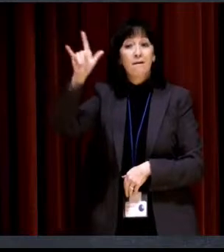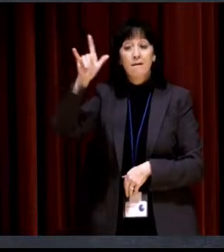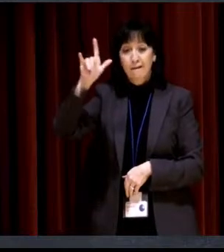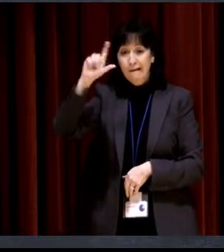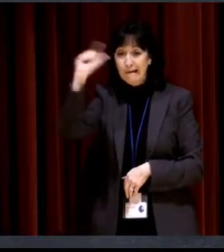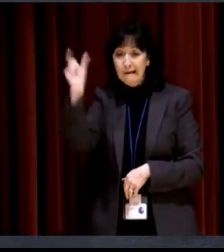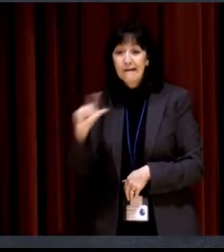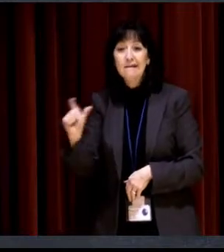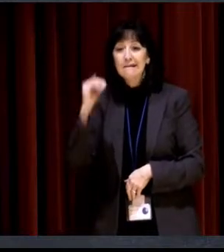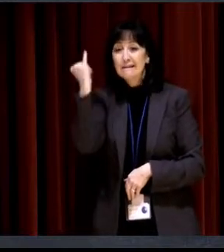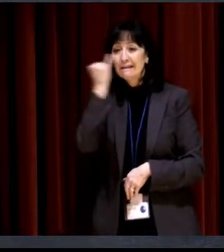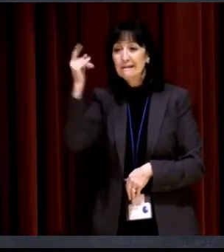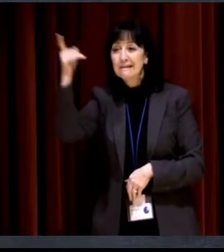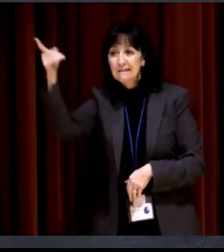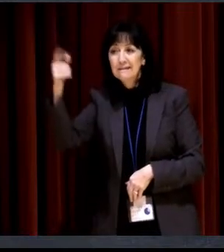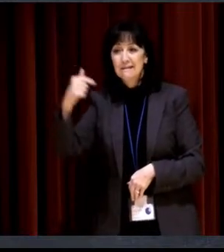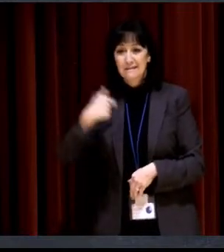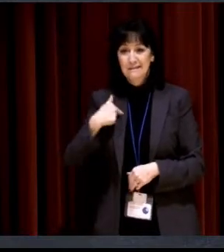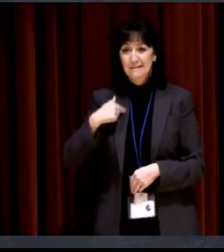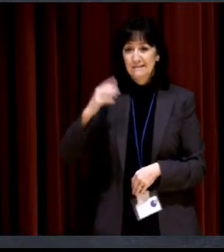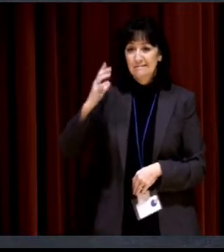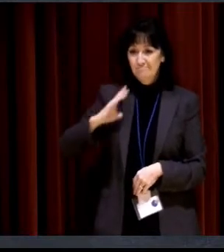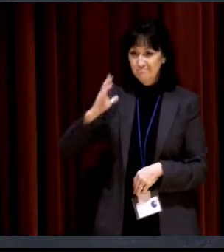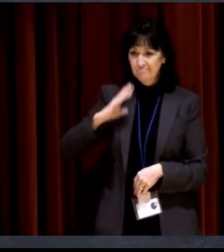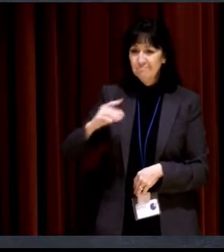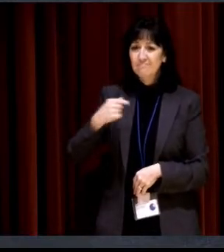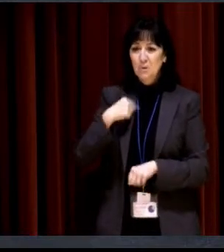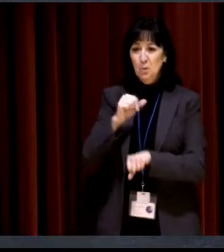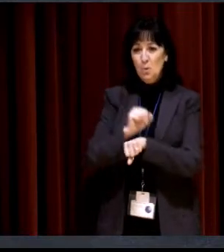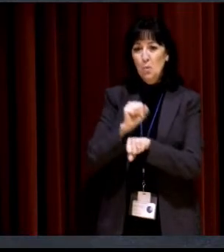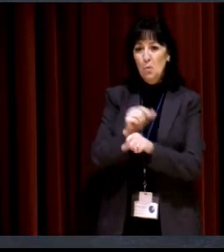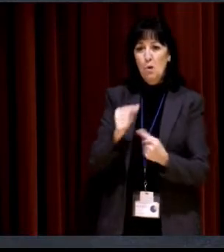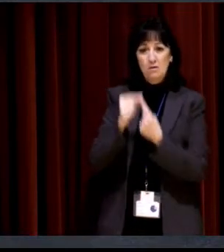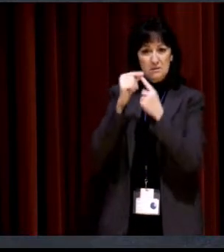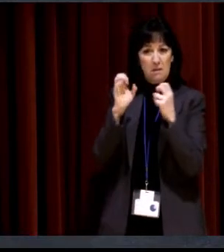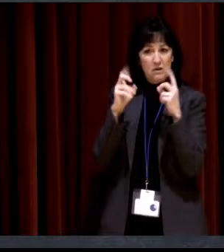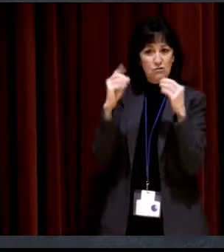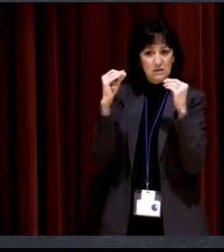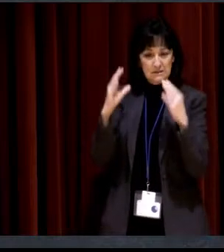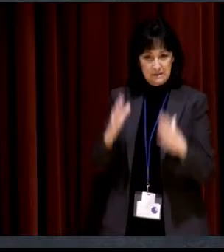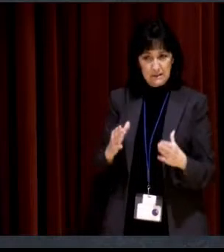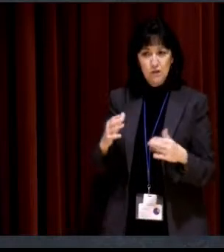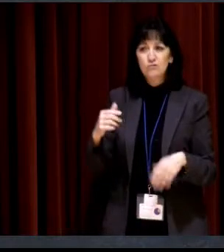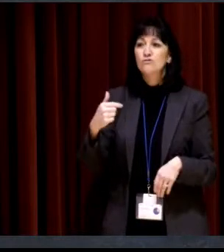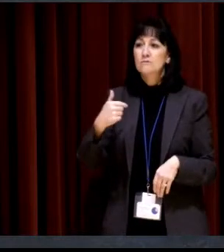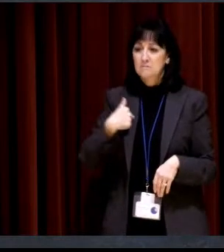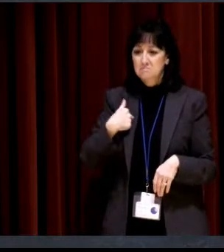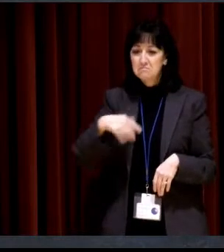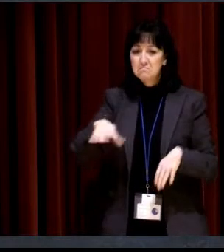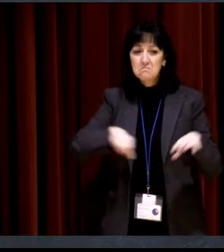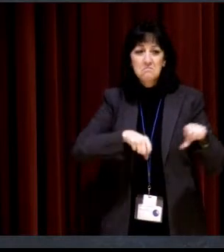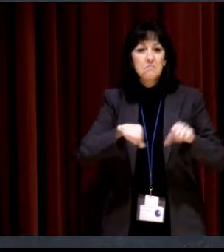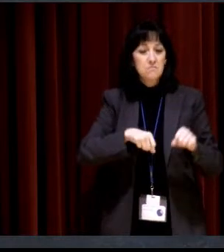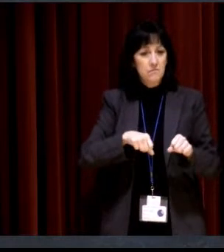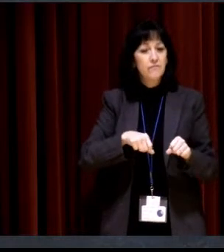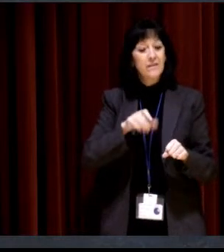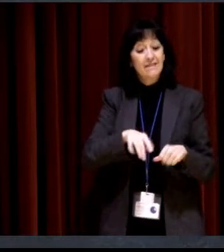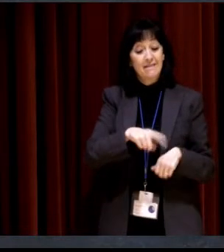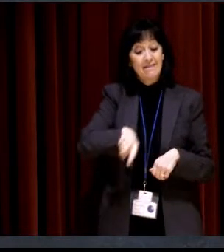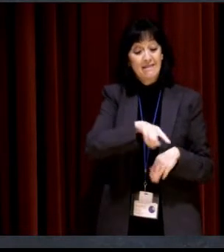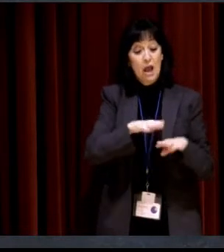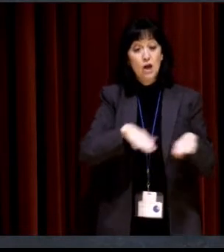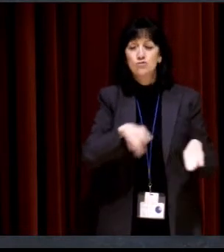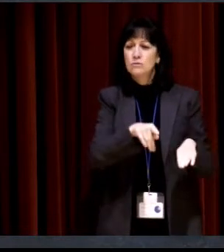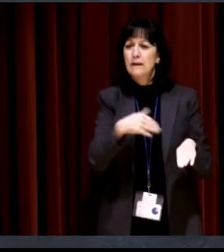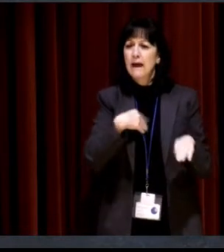special education teacher, and I had these children in what we call specialized support. Those of you that work